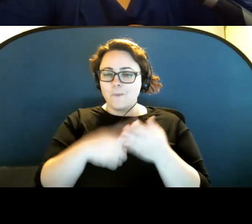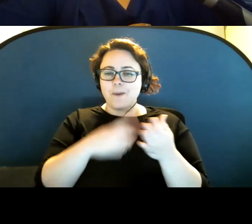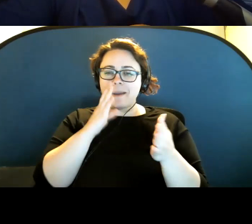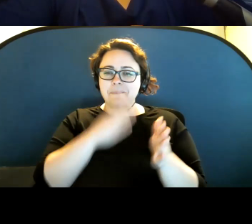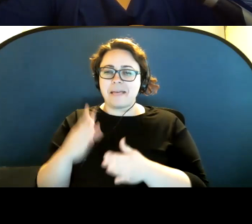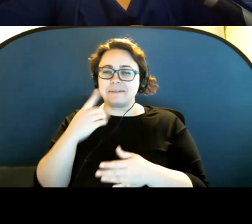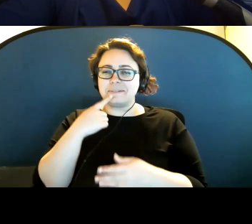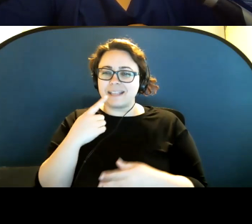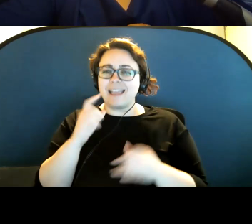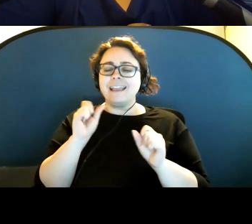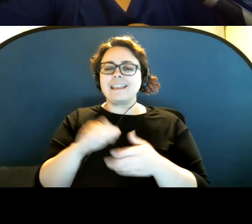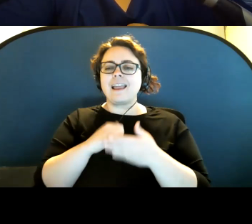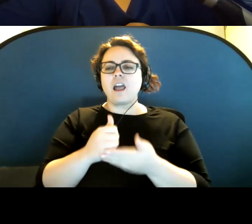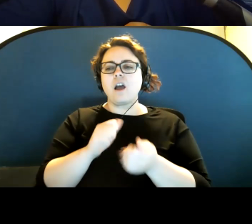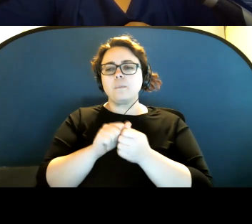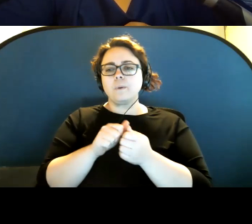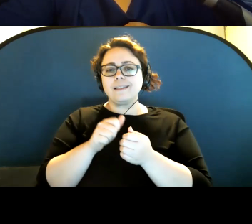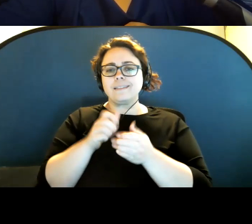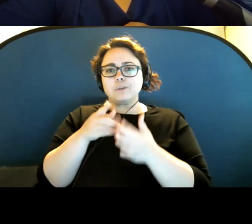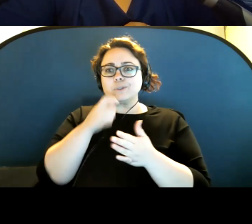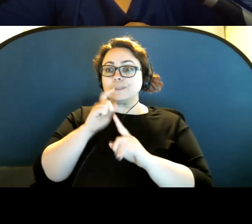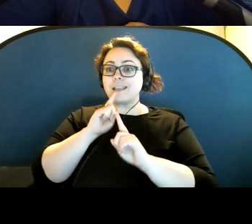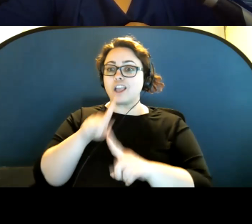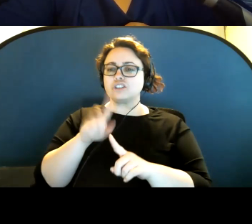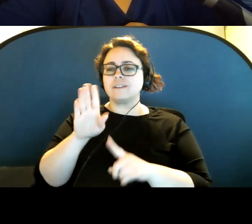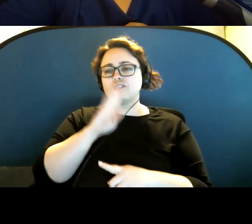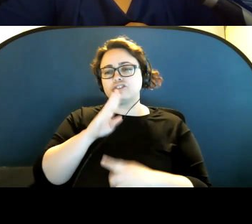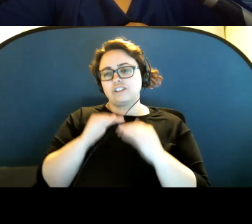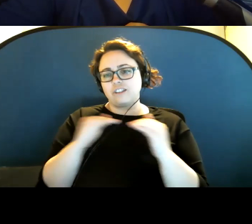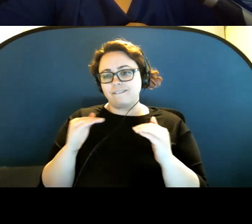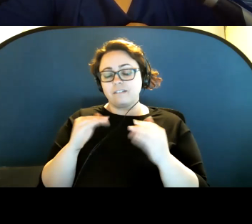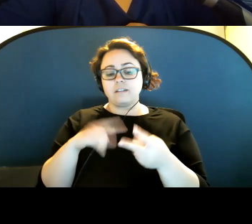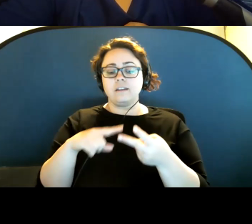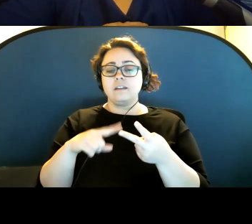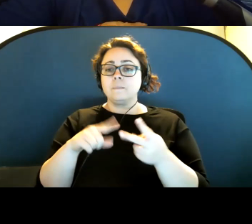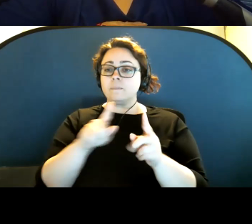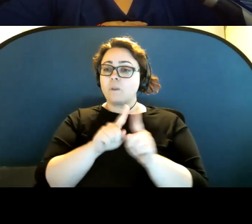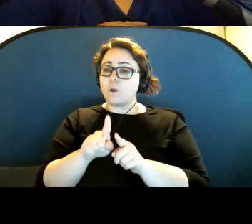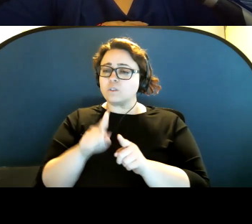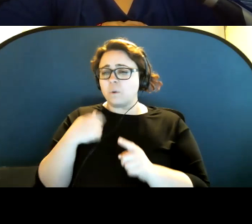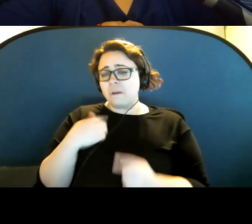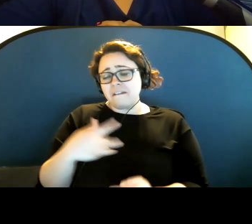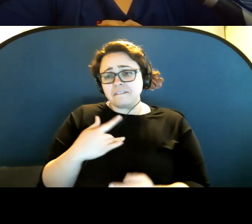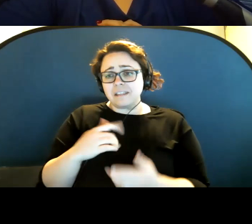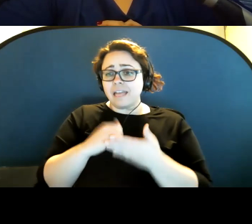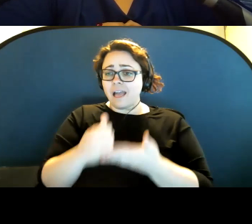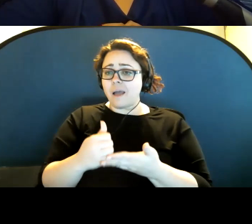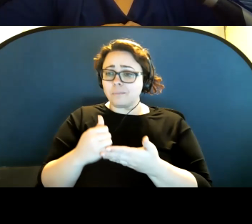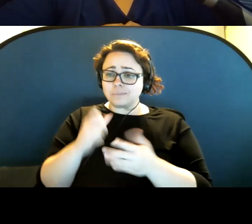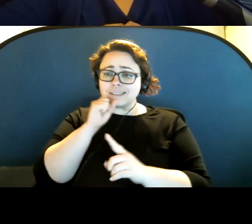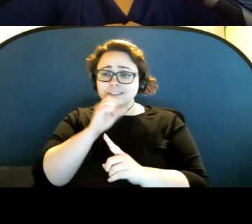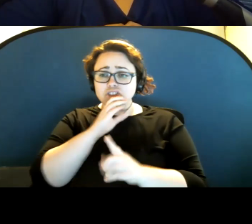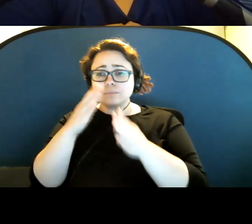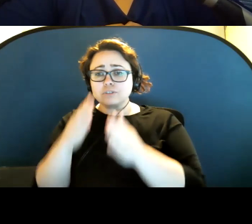can help the frustration level of the caregiver. And I think it really does help the person absorb the information when we repeat